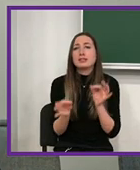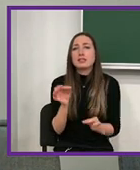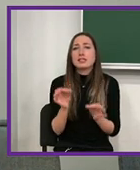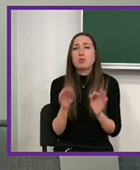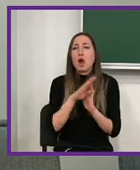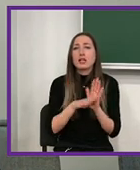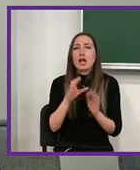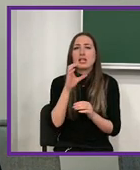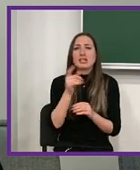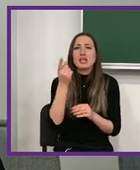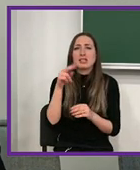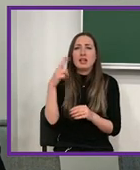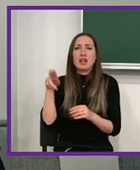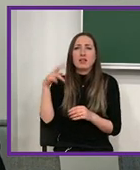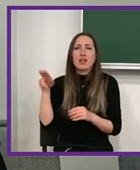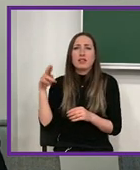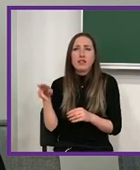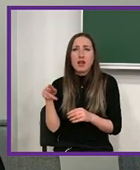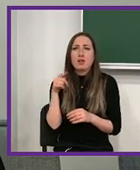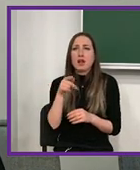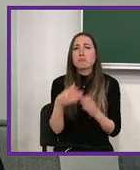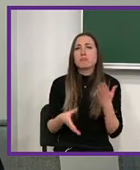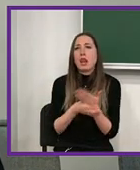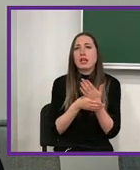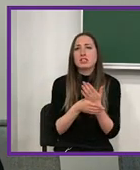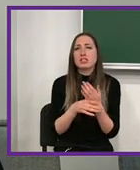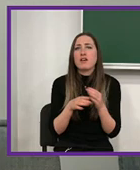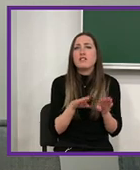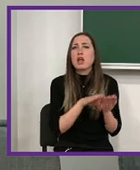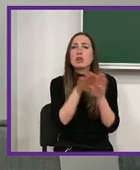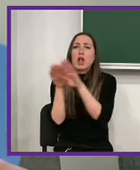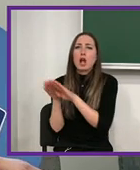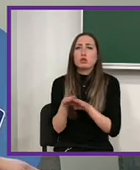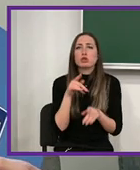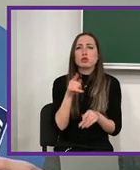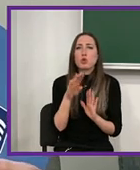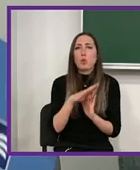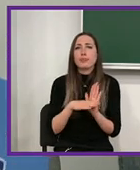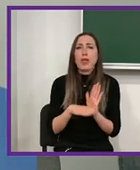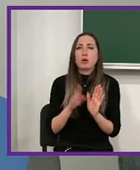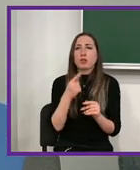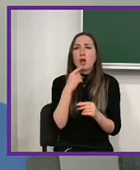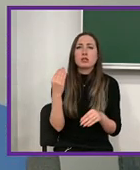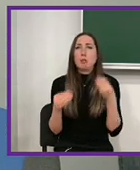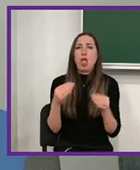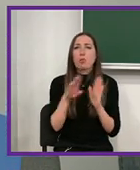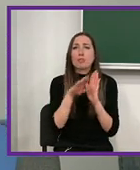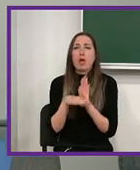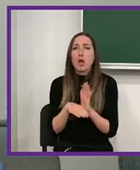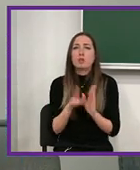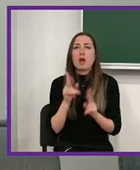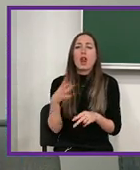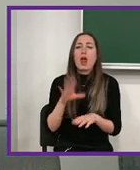the playing field, and it would help ensure that all the players in our value chain as